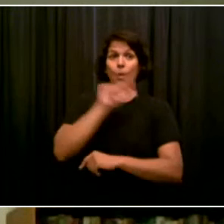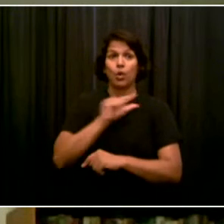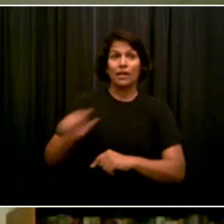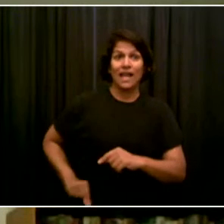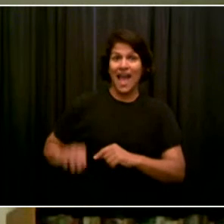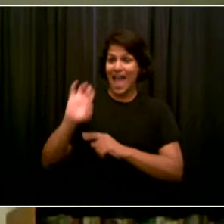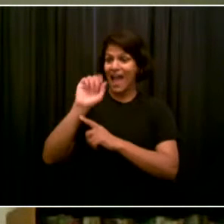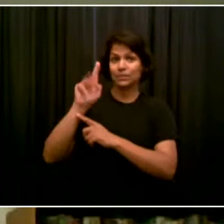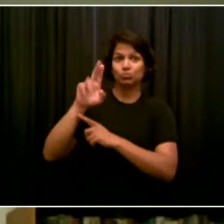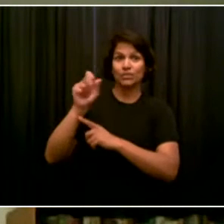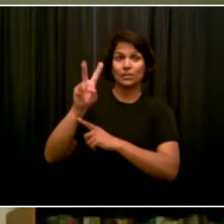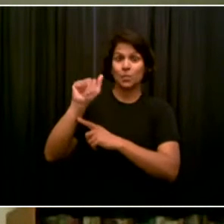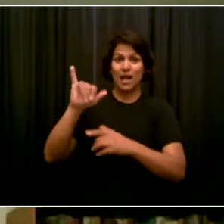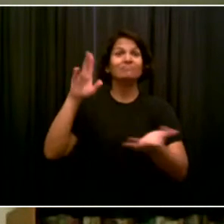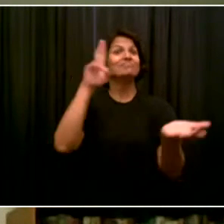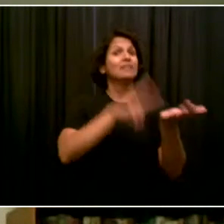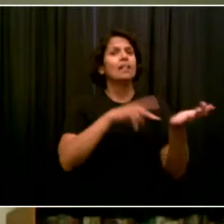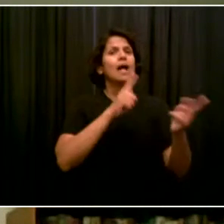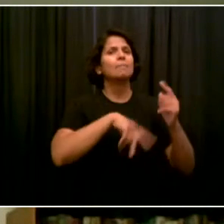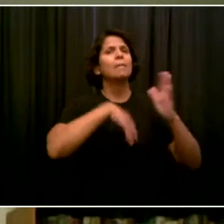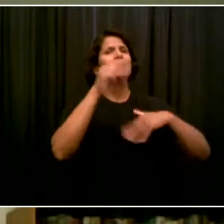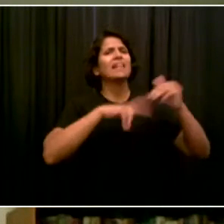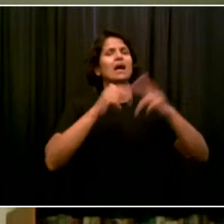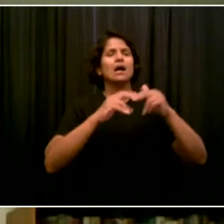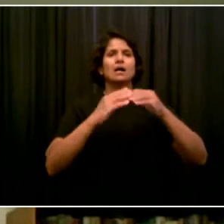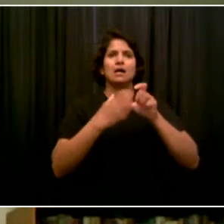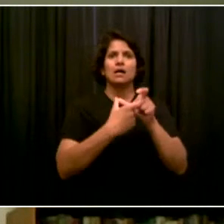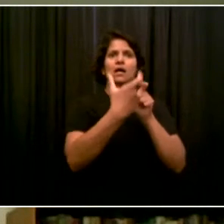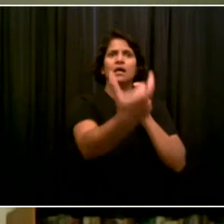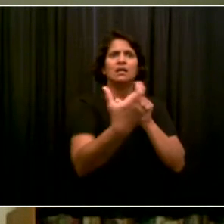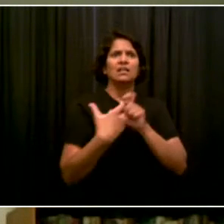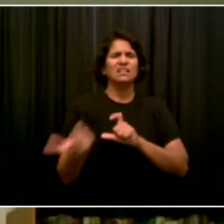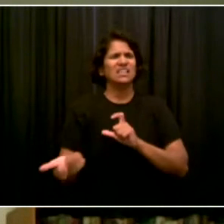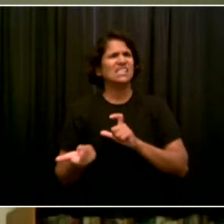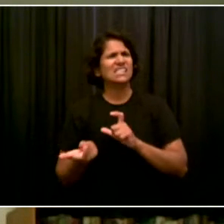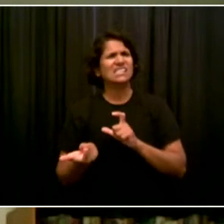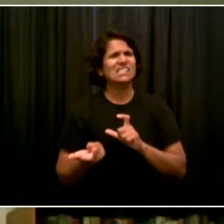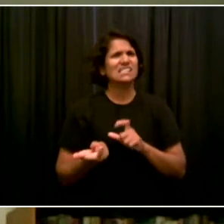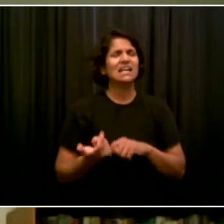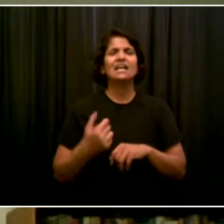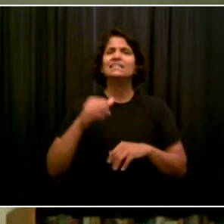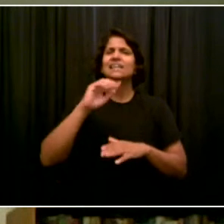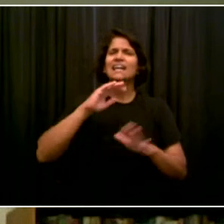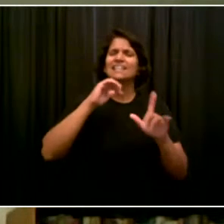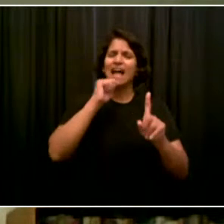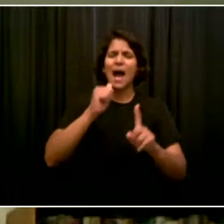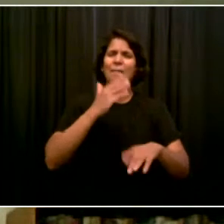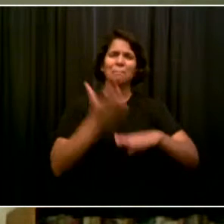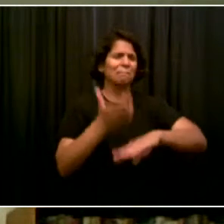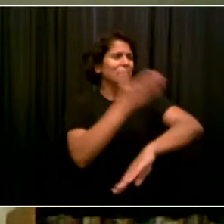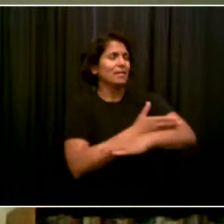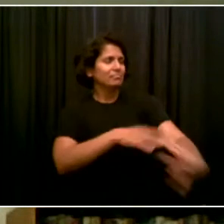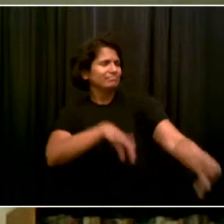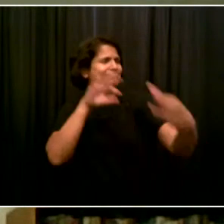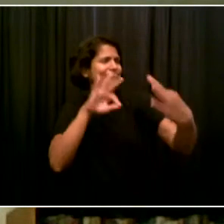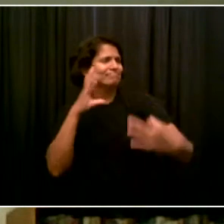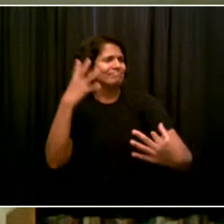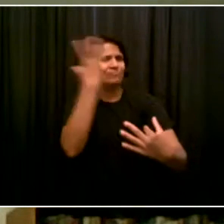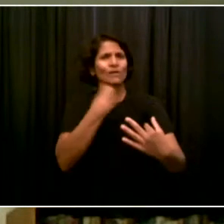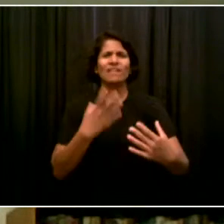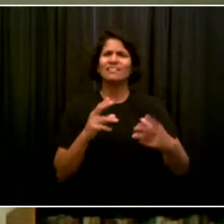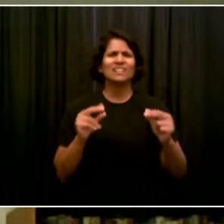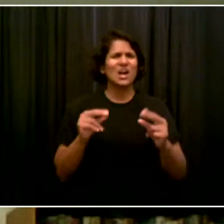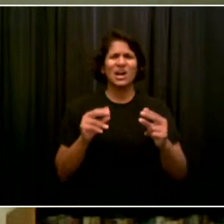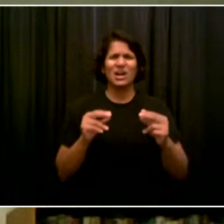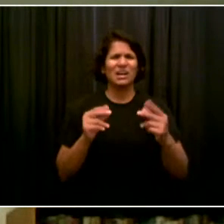odd way that is difficult for us to deal with today, really is, that method really is still with us and